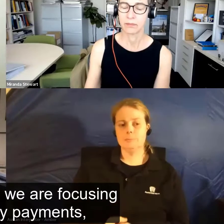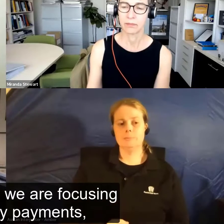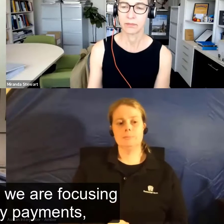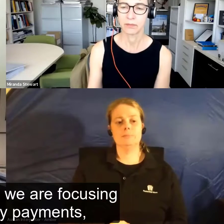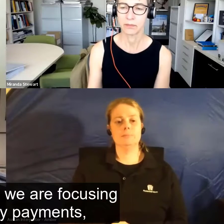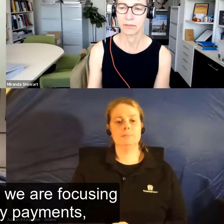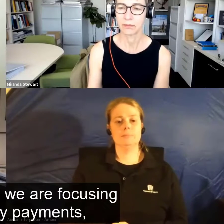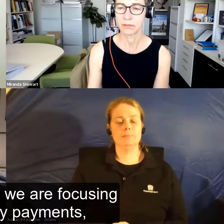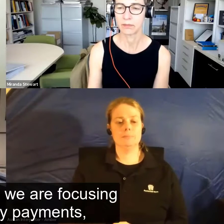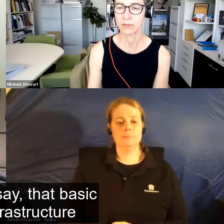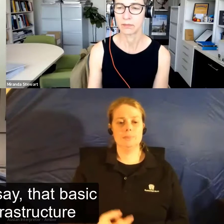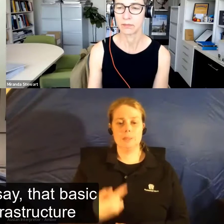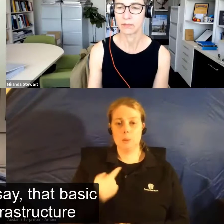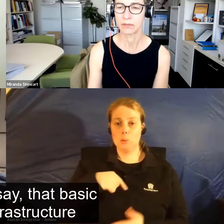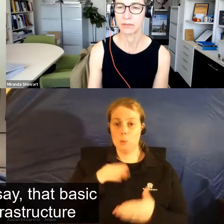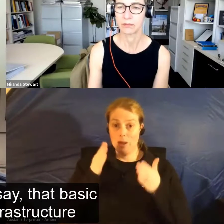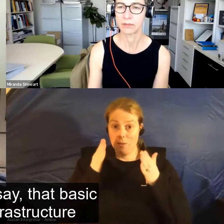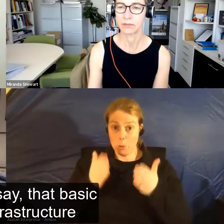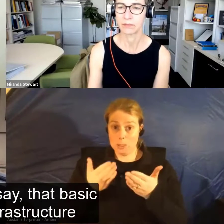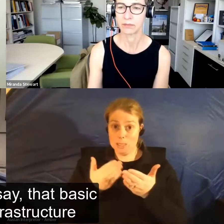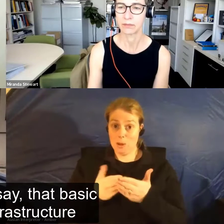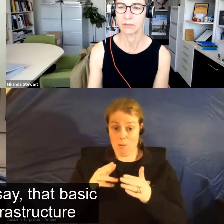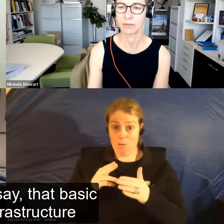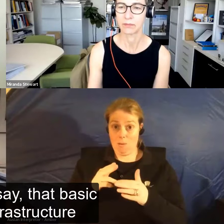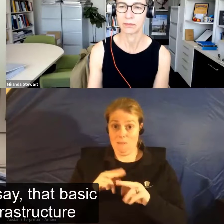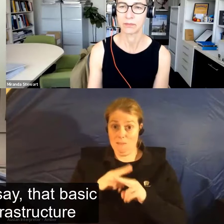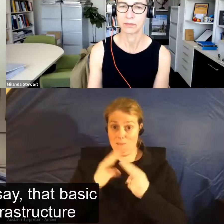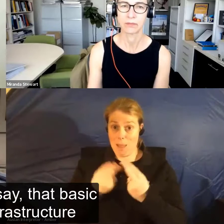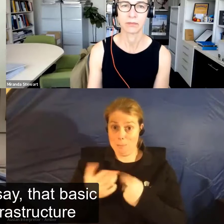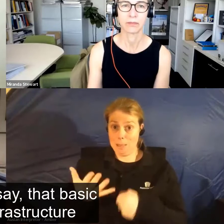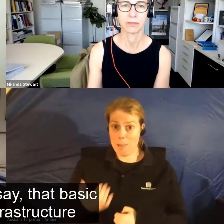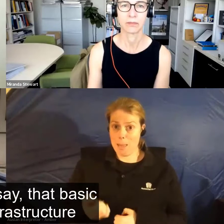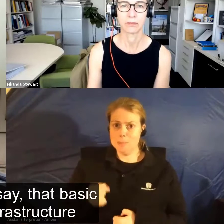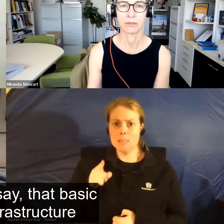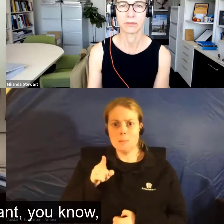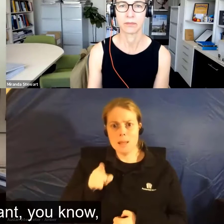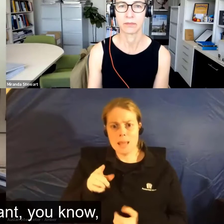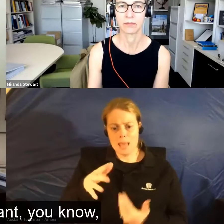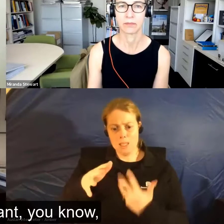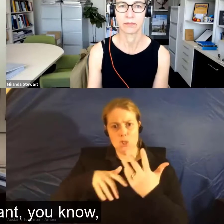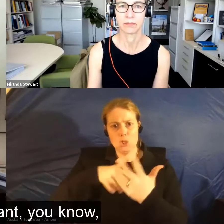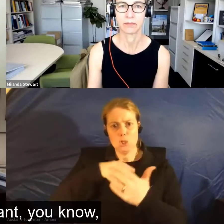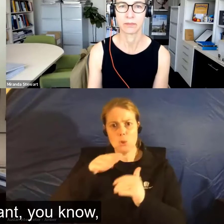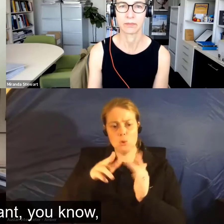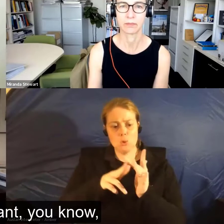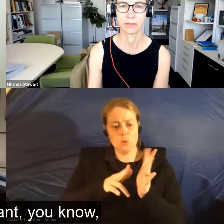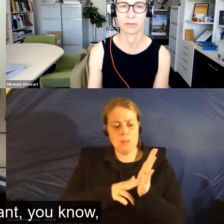focusing in on family payments, but as you say, that basic social infrastructure is so